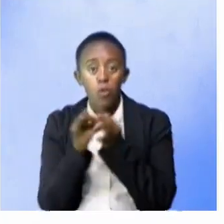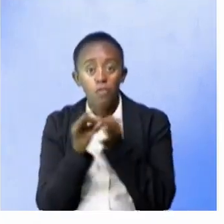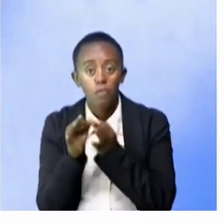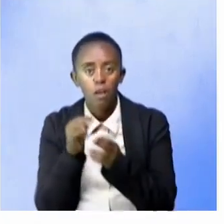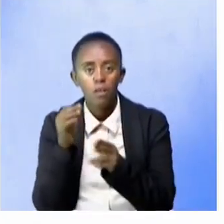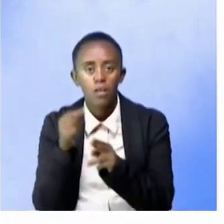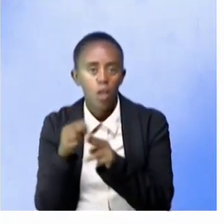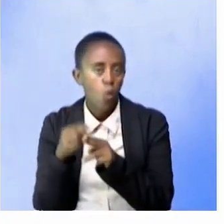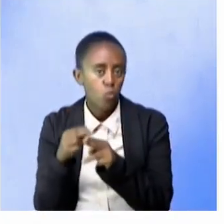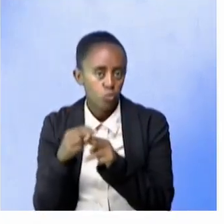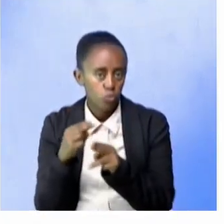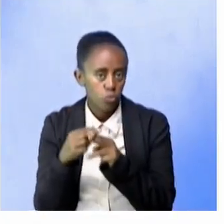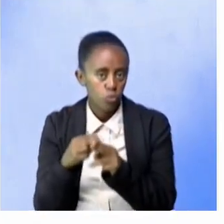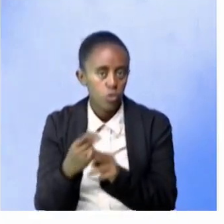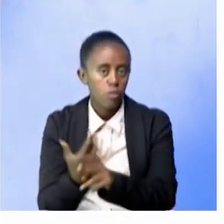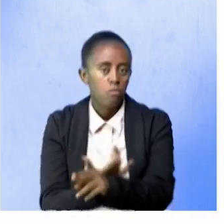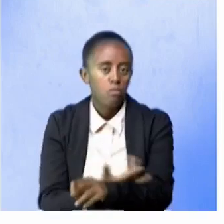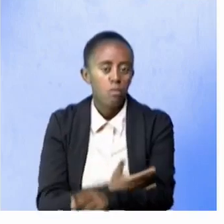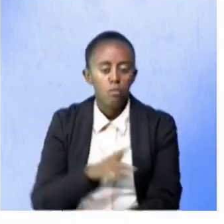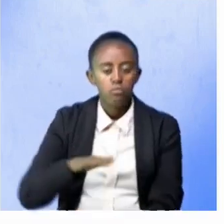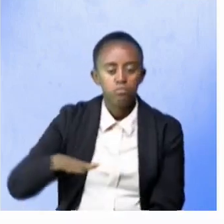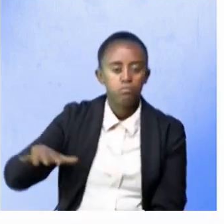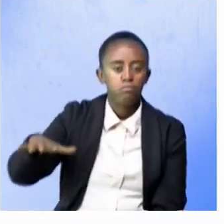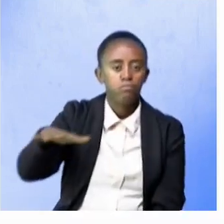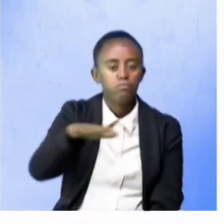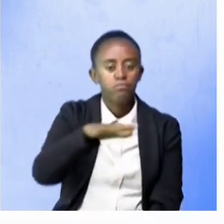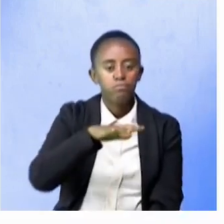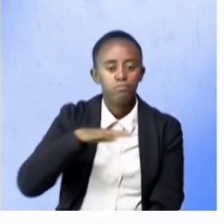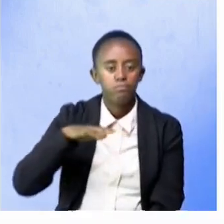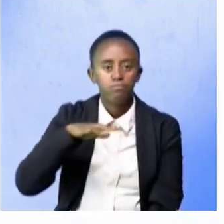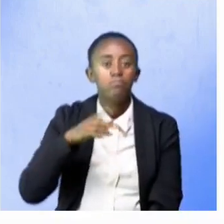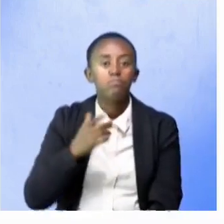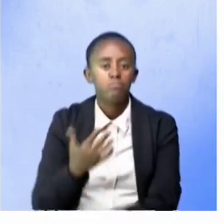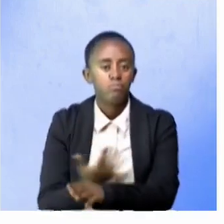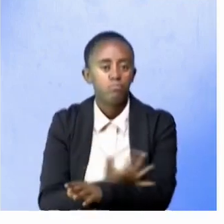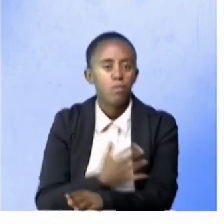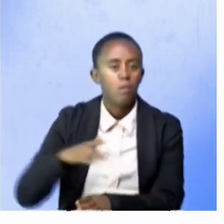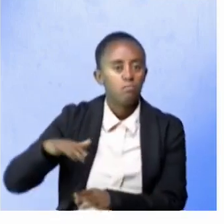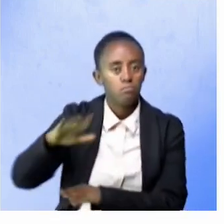A noun. Therefore, garden is a noun. This is a very simple example.